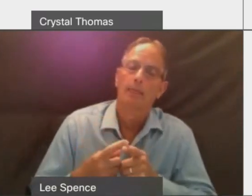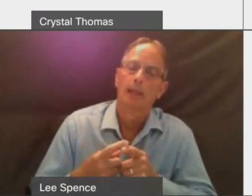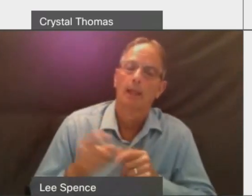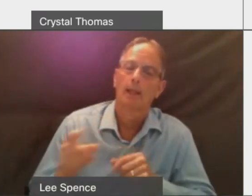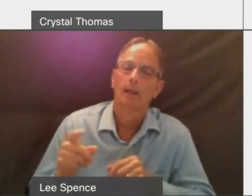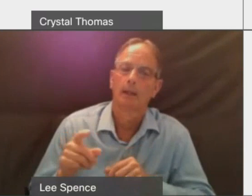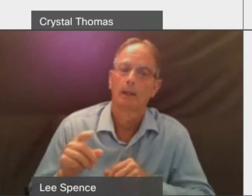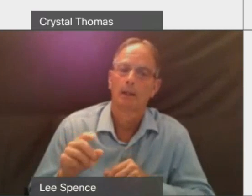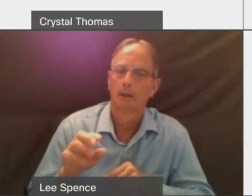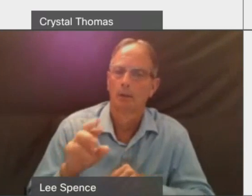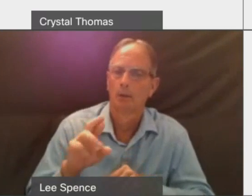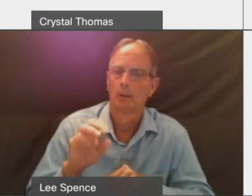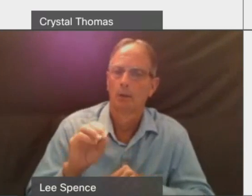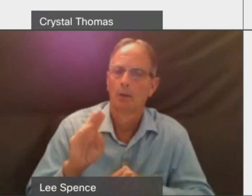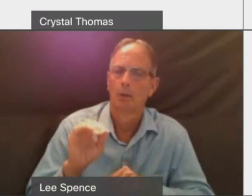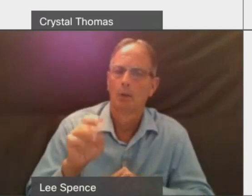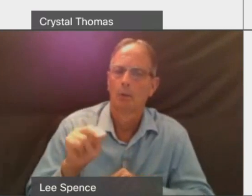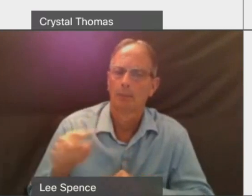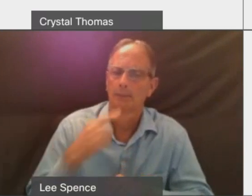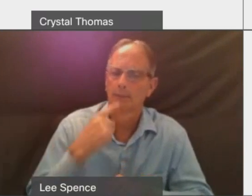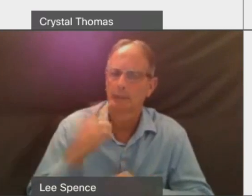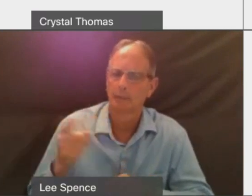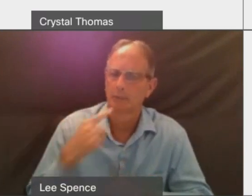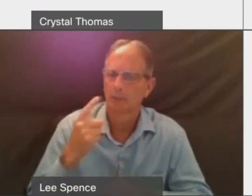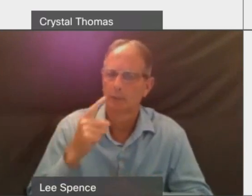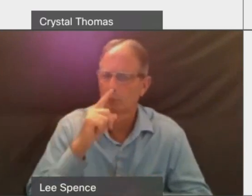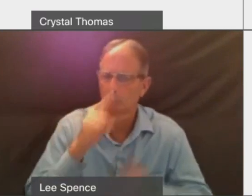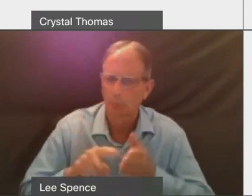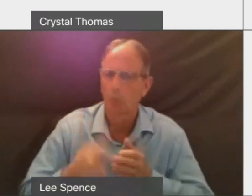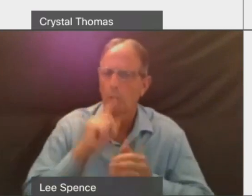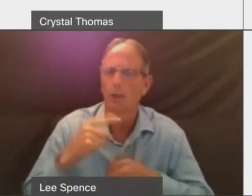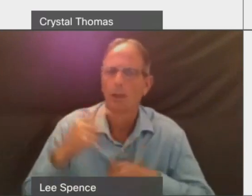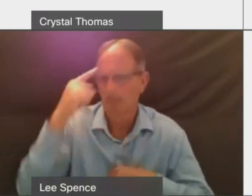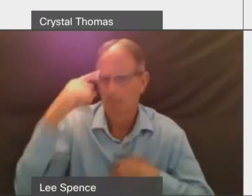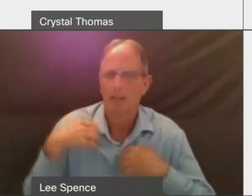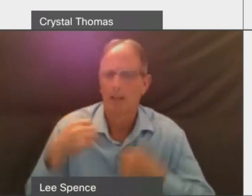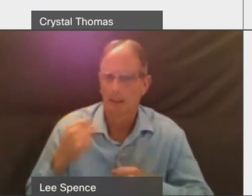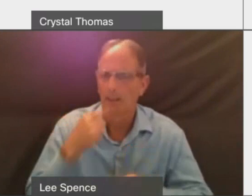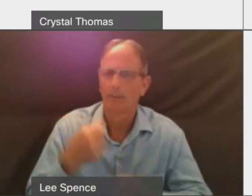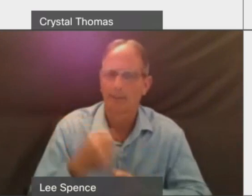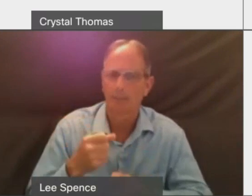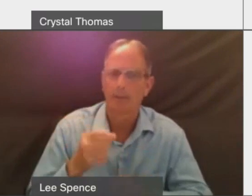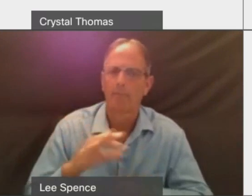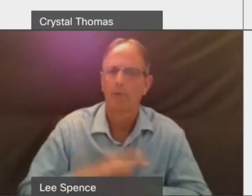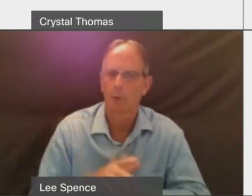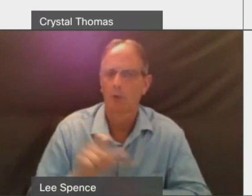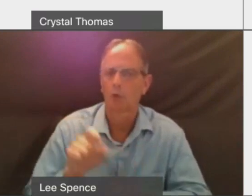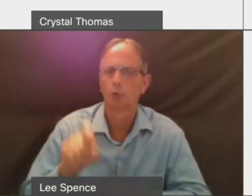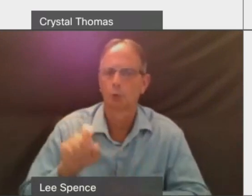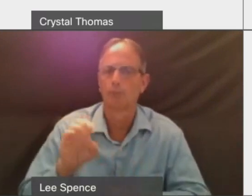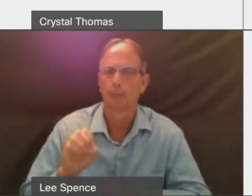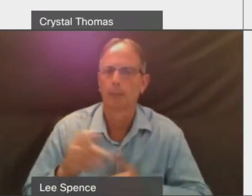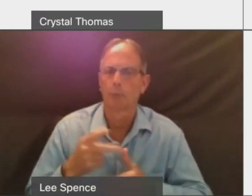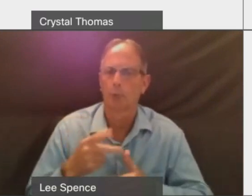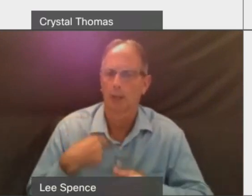Robin Schaffert from the USAID is just indicating, I think exploring and addressing mental health impact of COVID should be a priority. I agree,